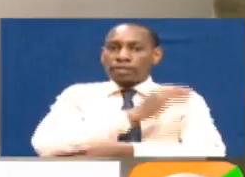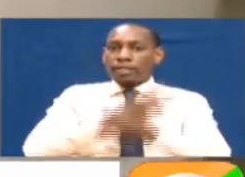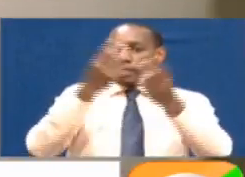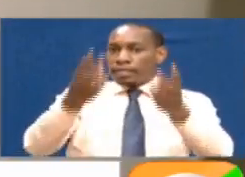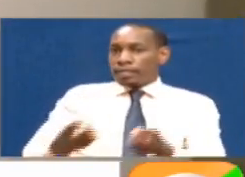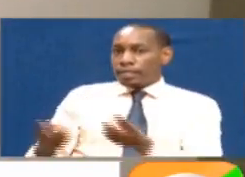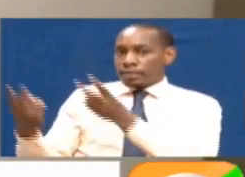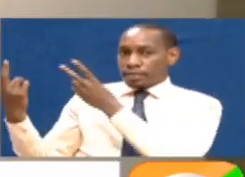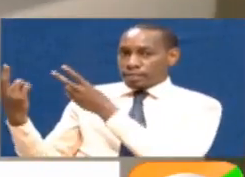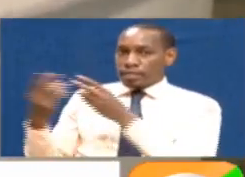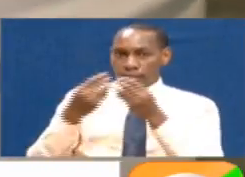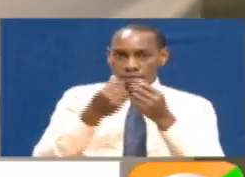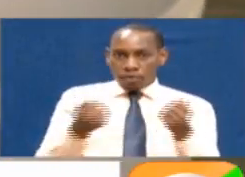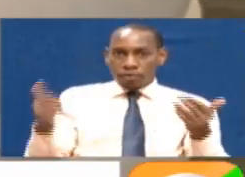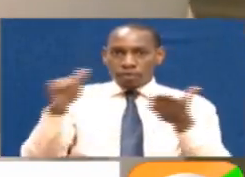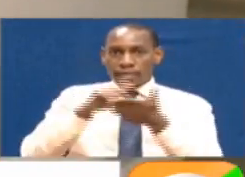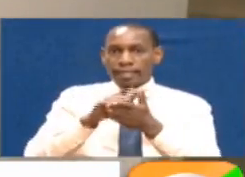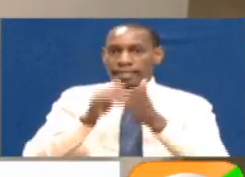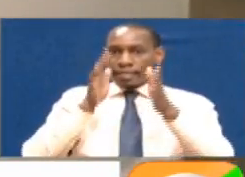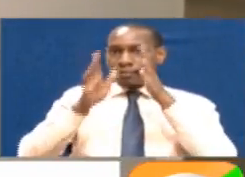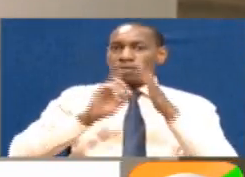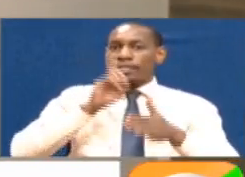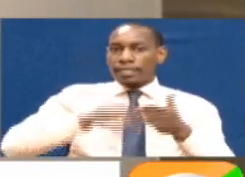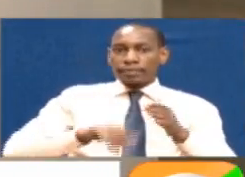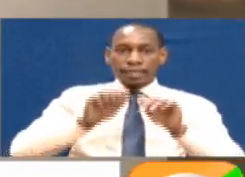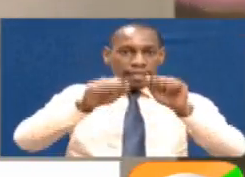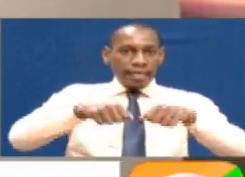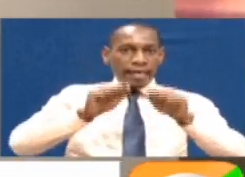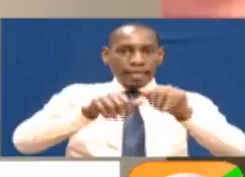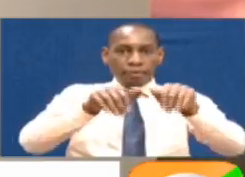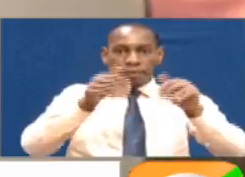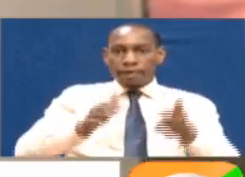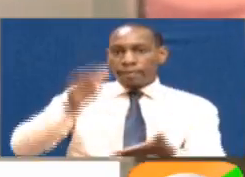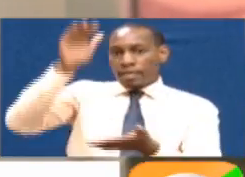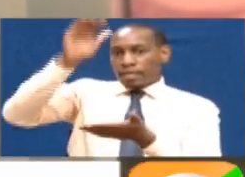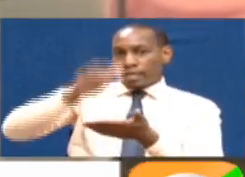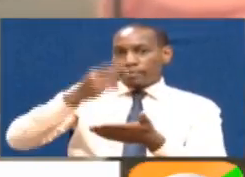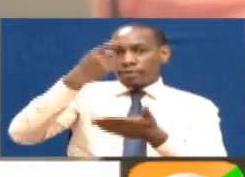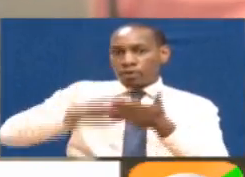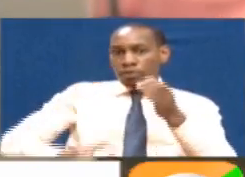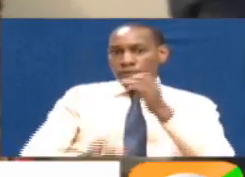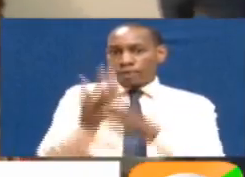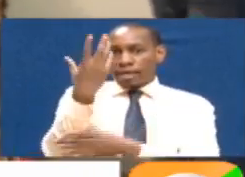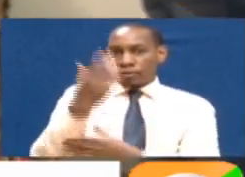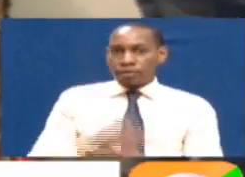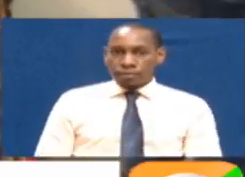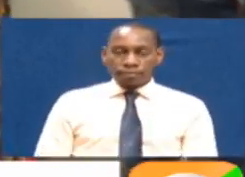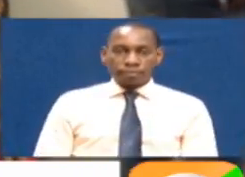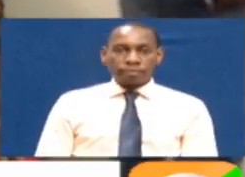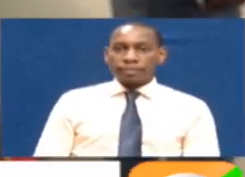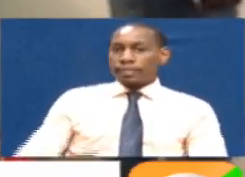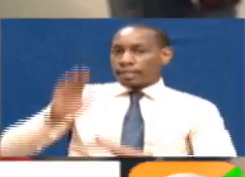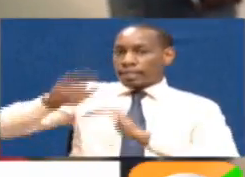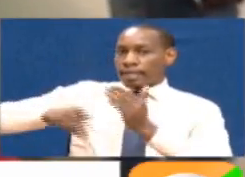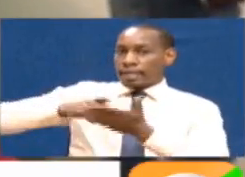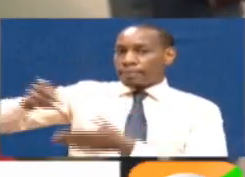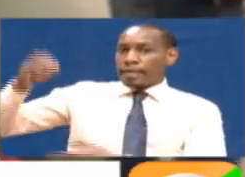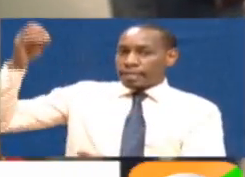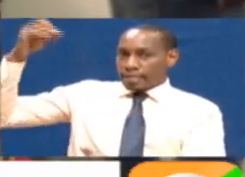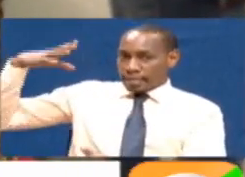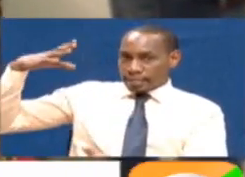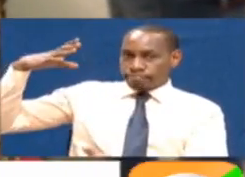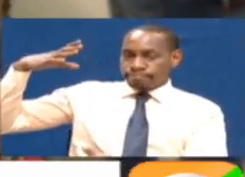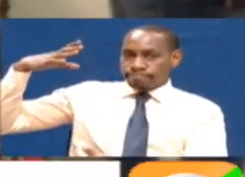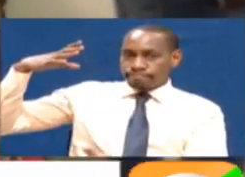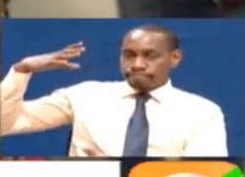this barrel solution, which innovators say will enable farmers cut down on cost of production. Instead of paying electricity